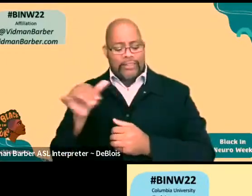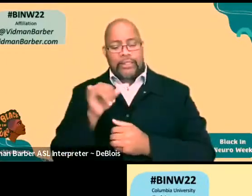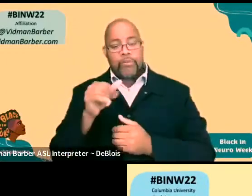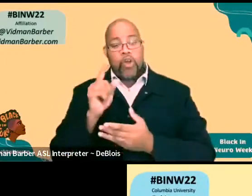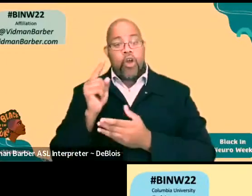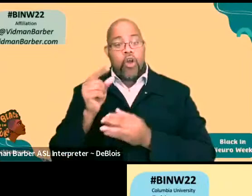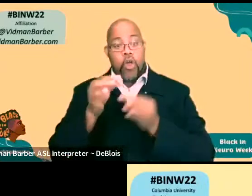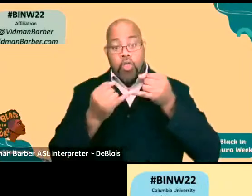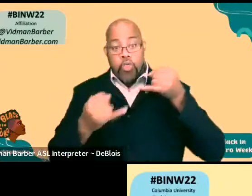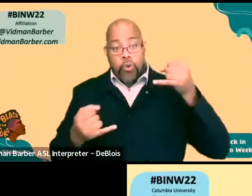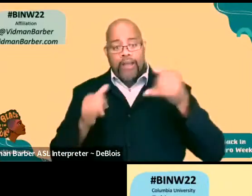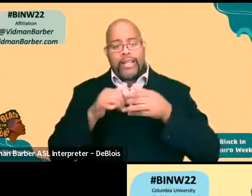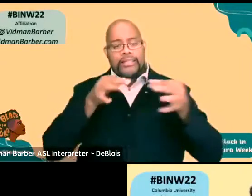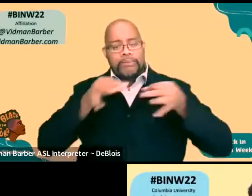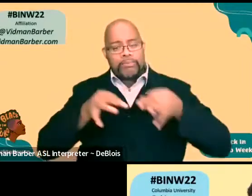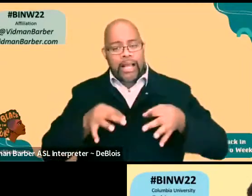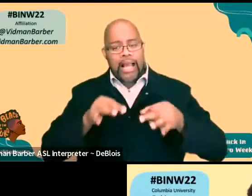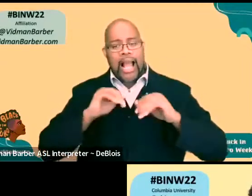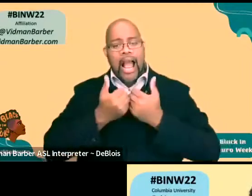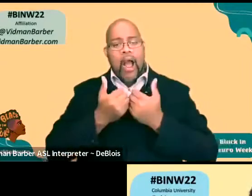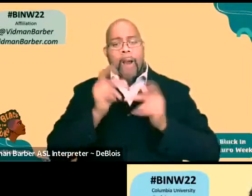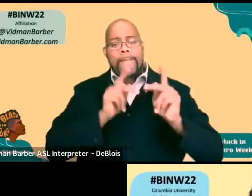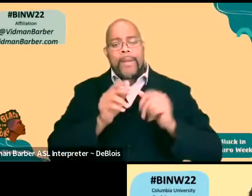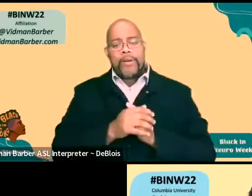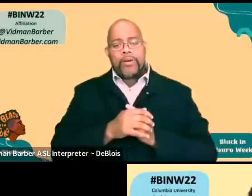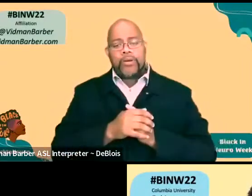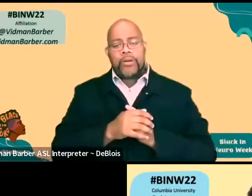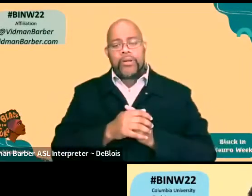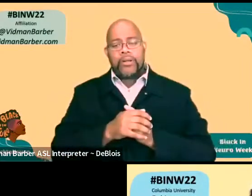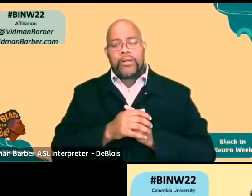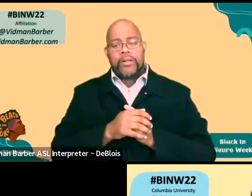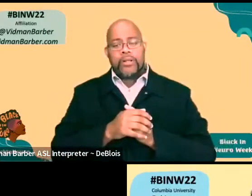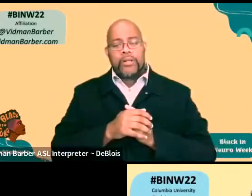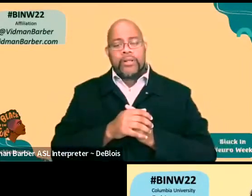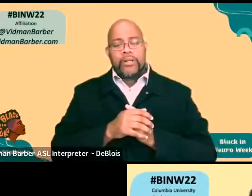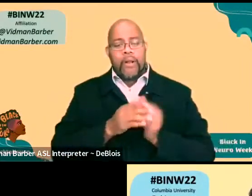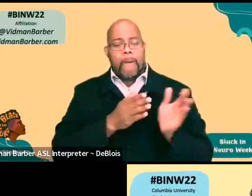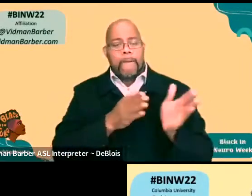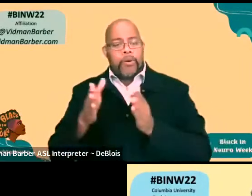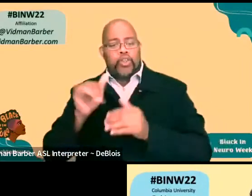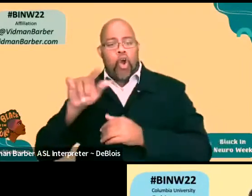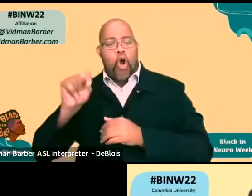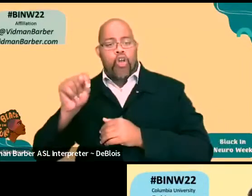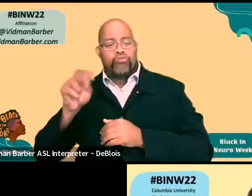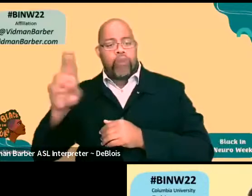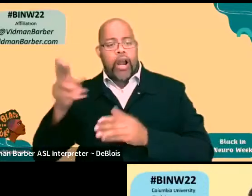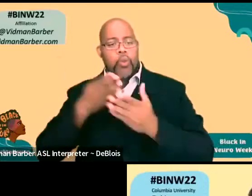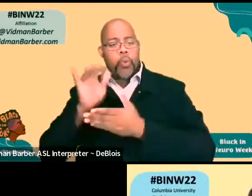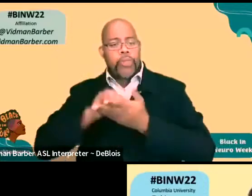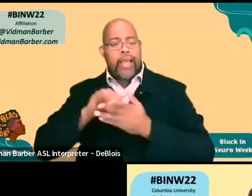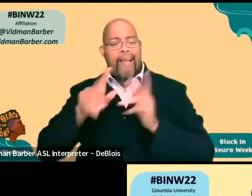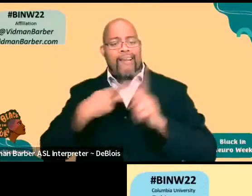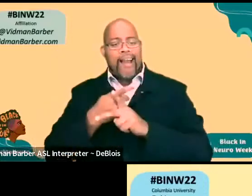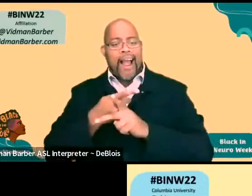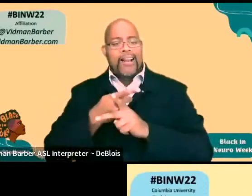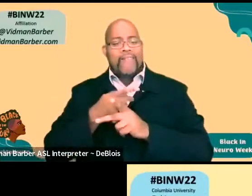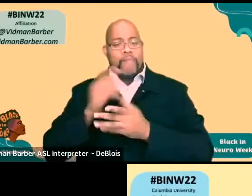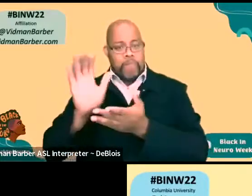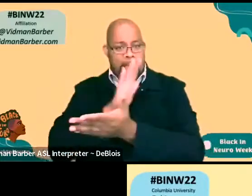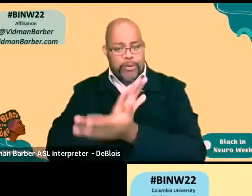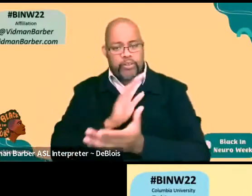thread that was breaking down the ways that people get pushed to the alt-right through these kind of genetics